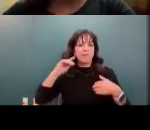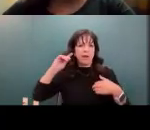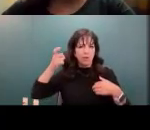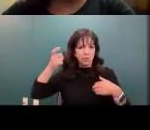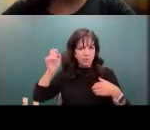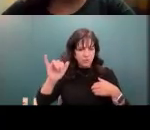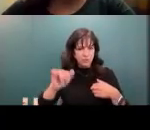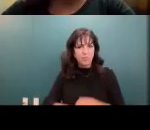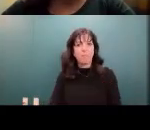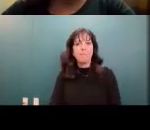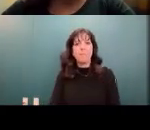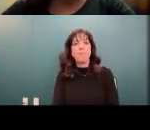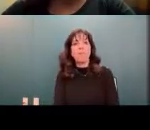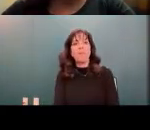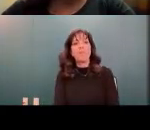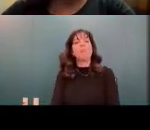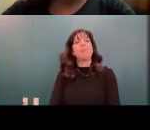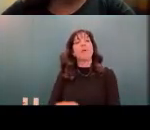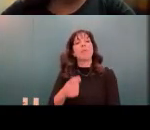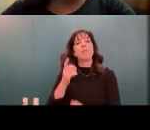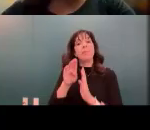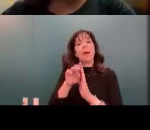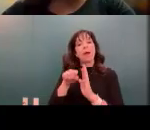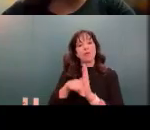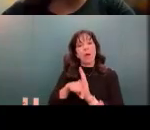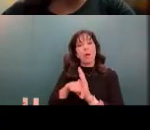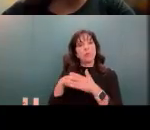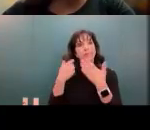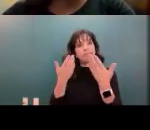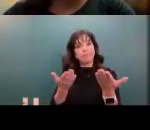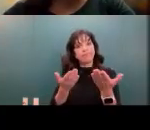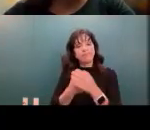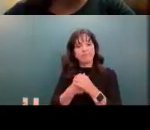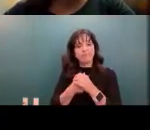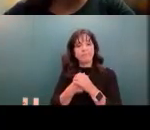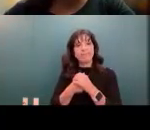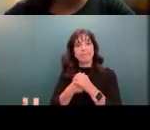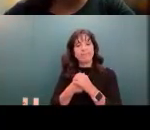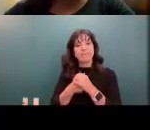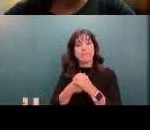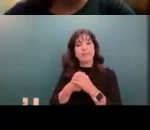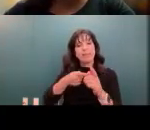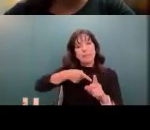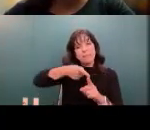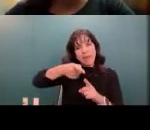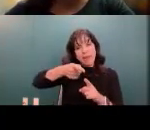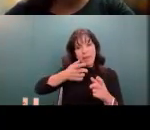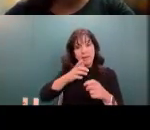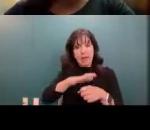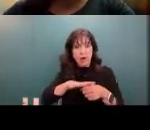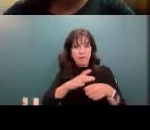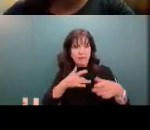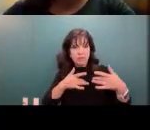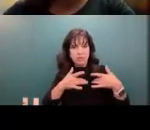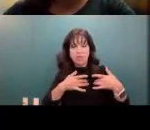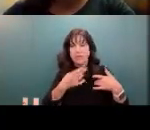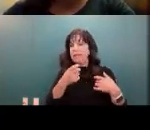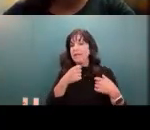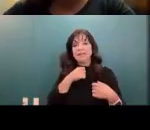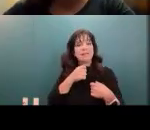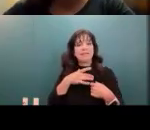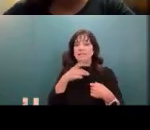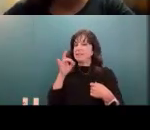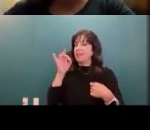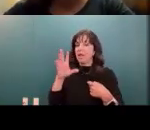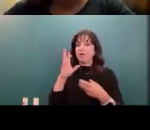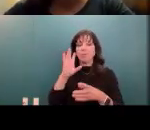well. So a little bit of background on him. So the main area of concern is that he does not like to